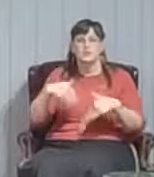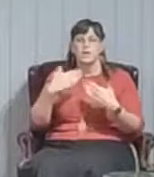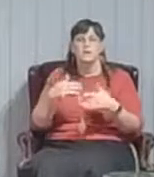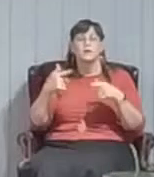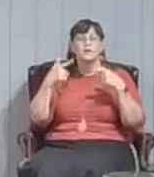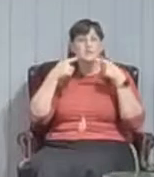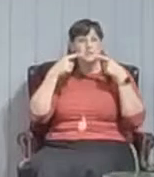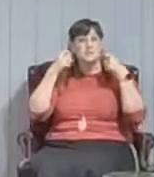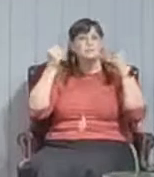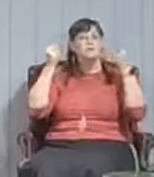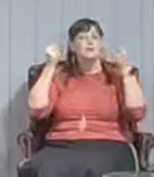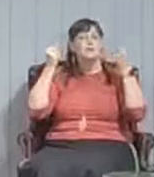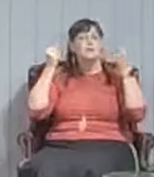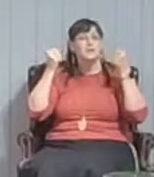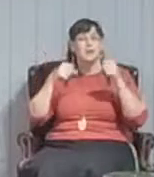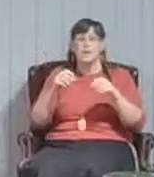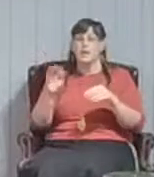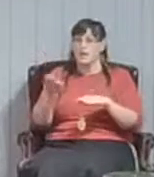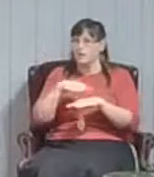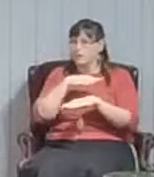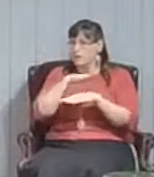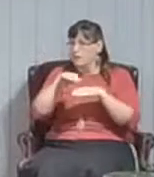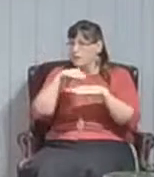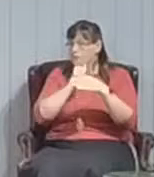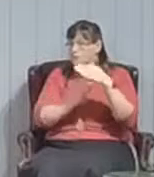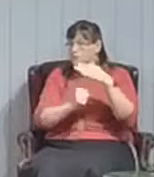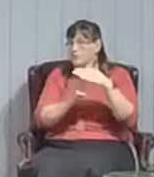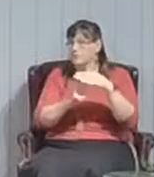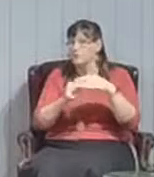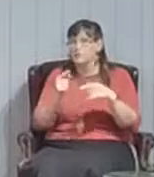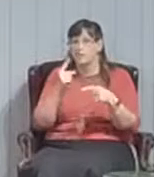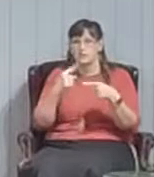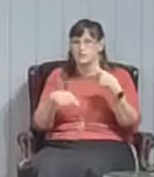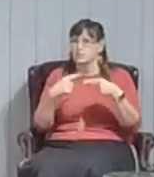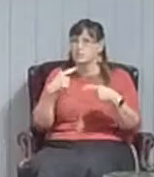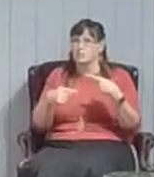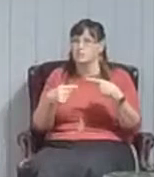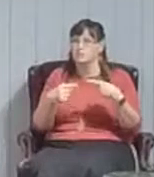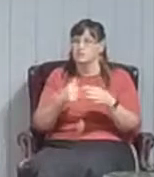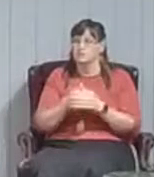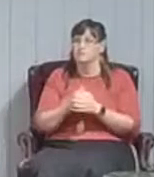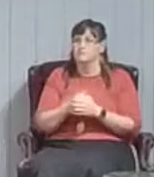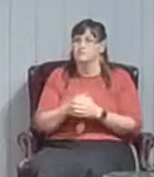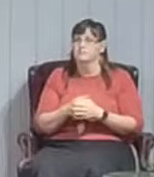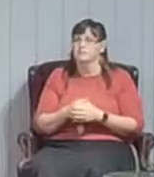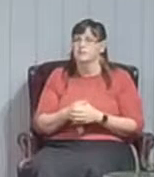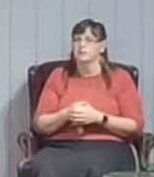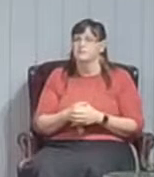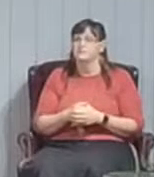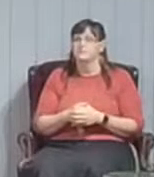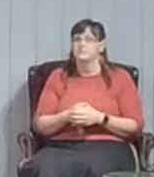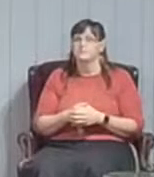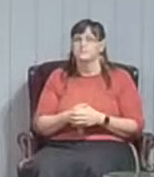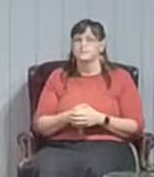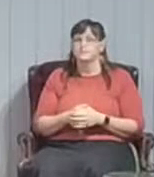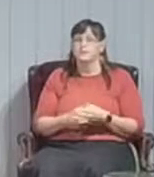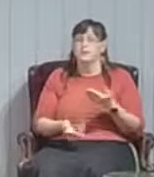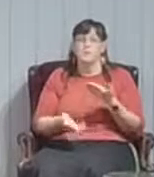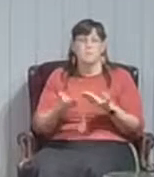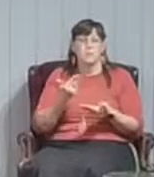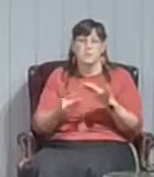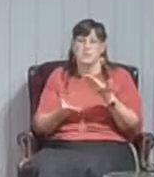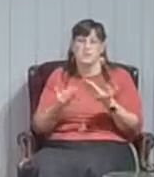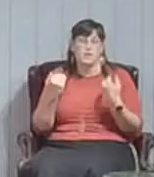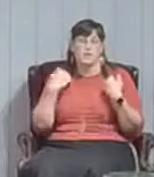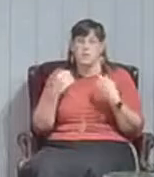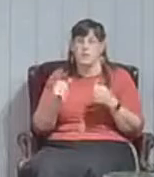and cover their disagreement, but they still disagree. It might be that they don't have any place else to be, and